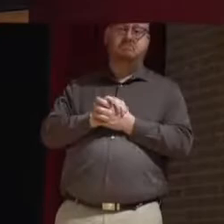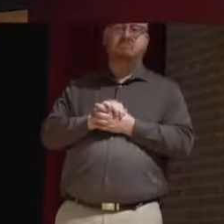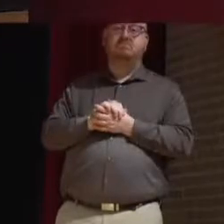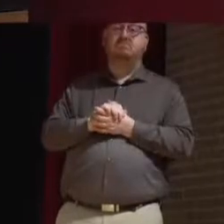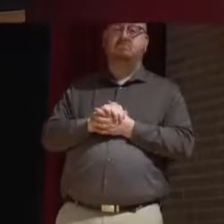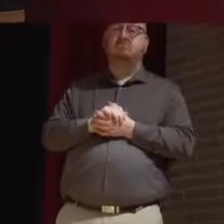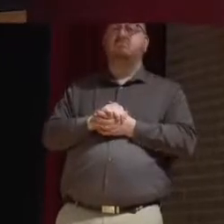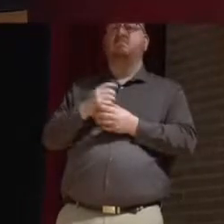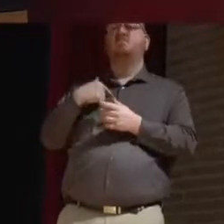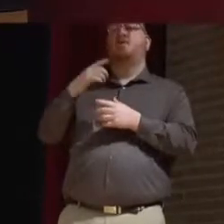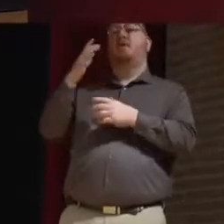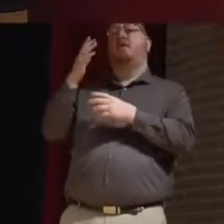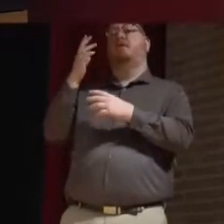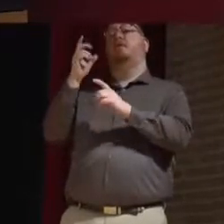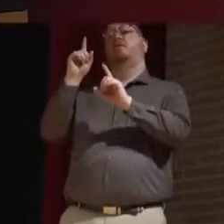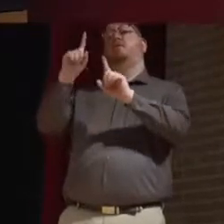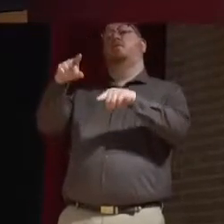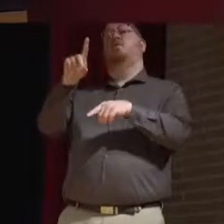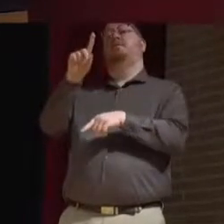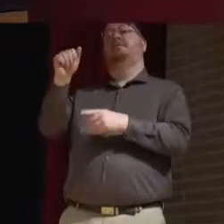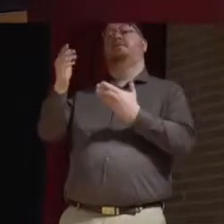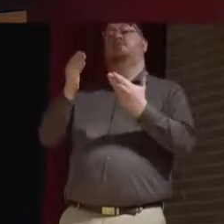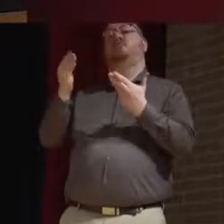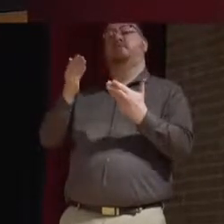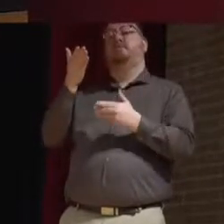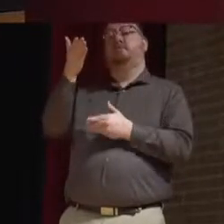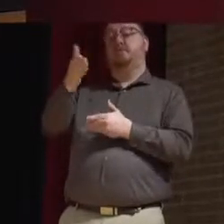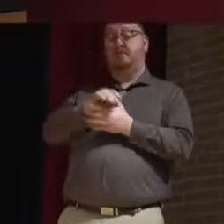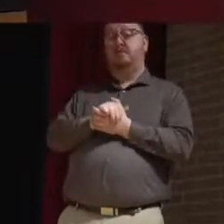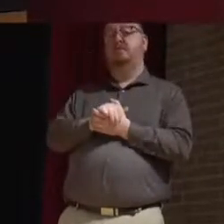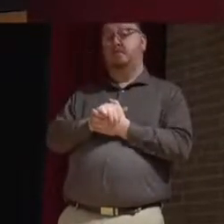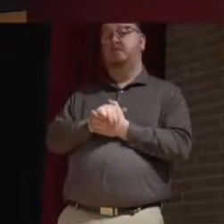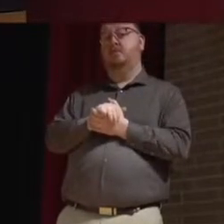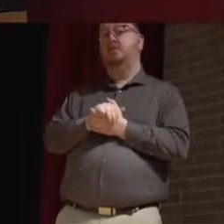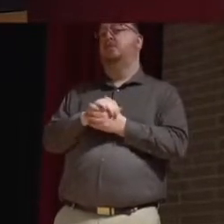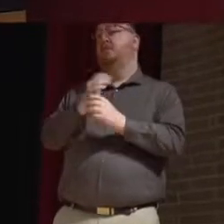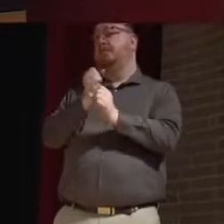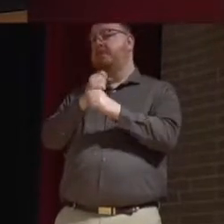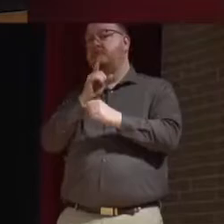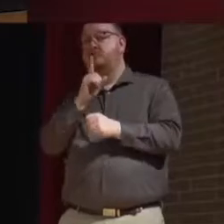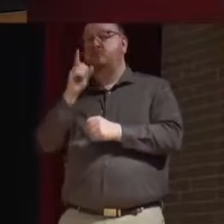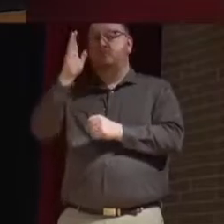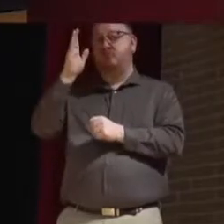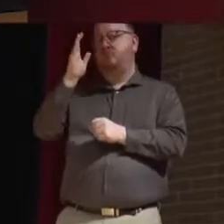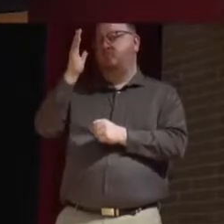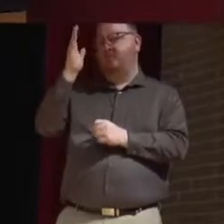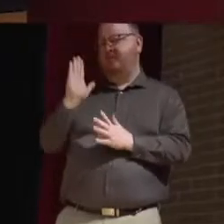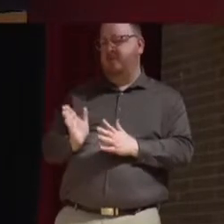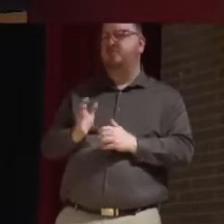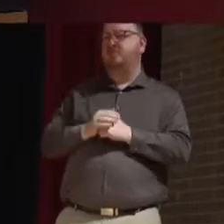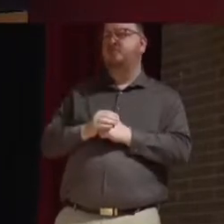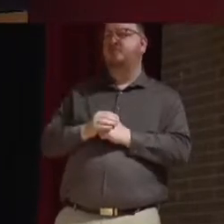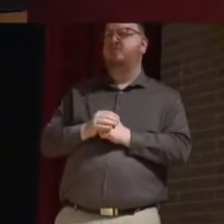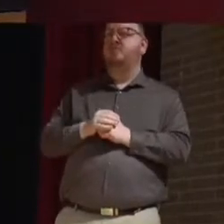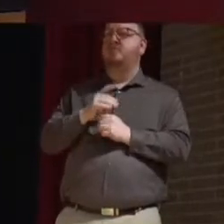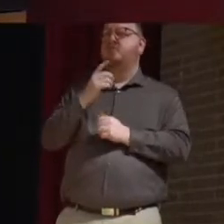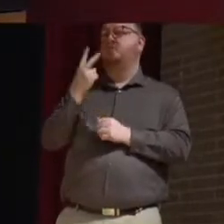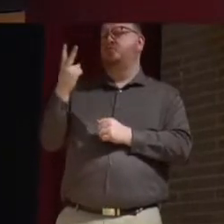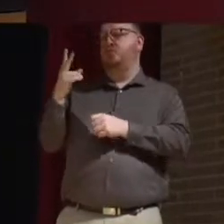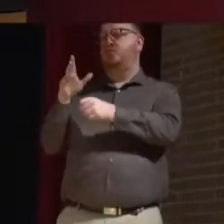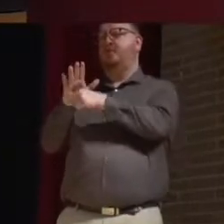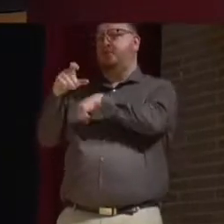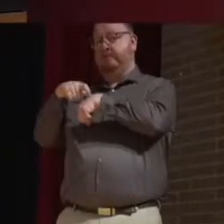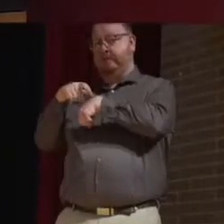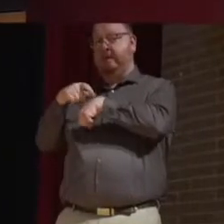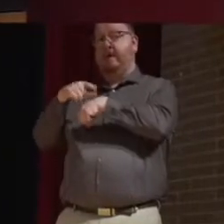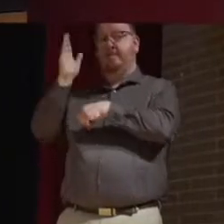went to Disability Services. They had me help. Usually my professor, or one of the professors I have there, there's 2 full-timers that are there,